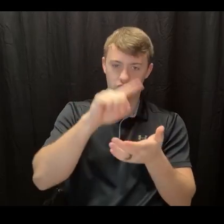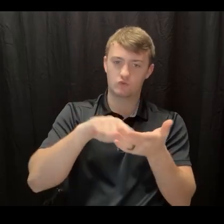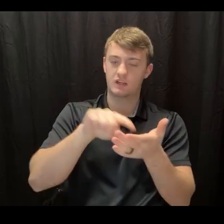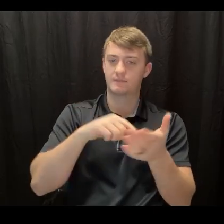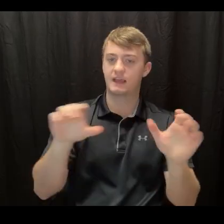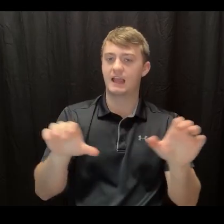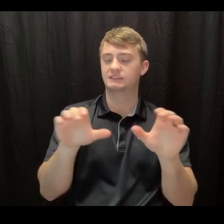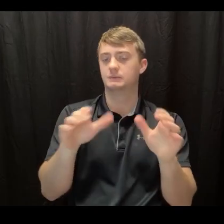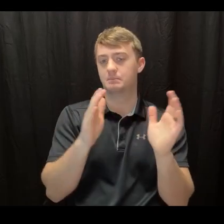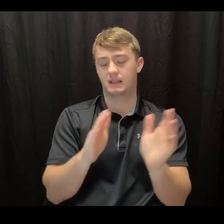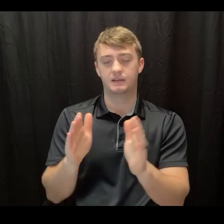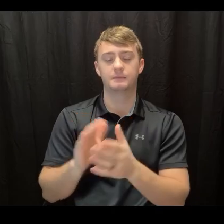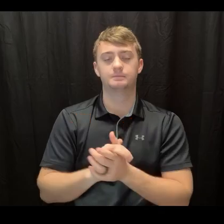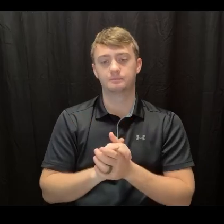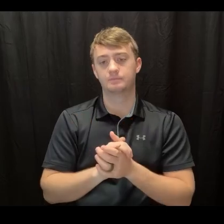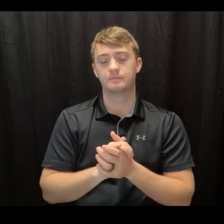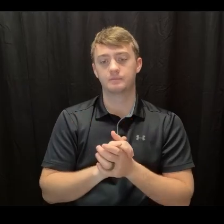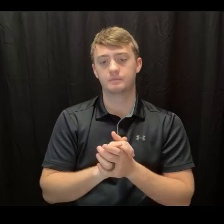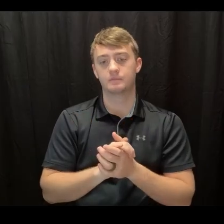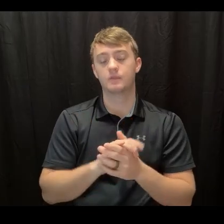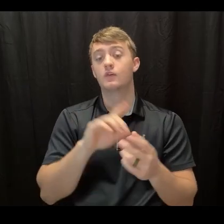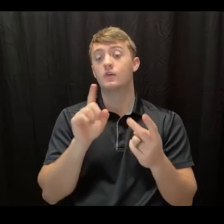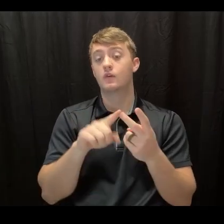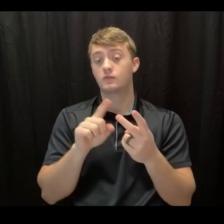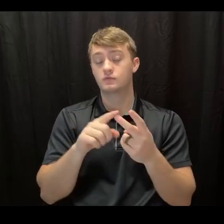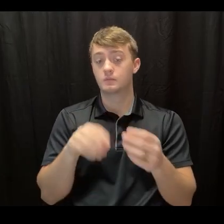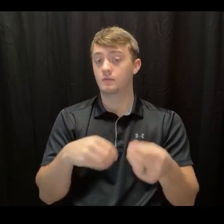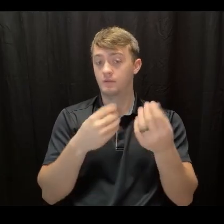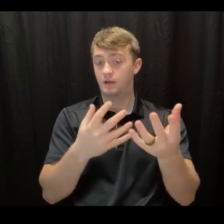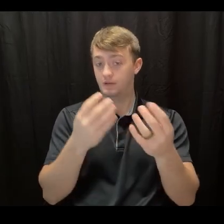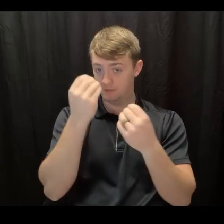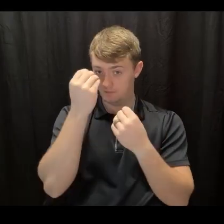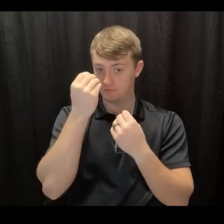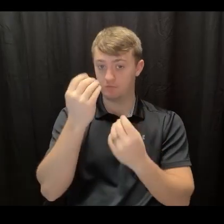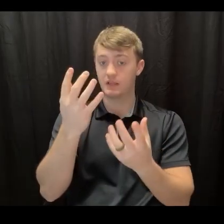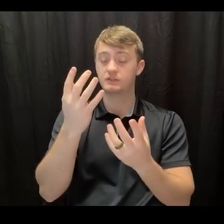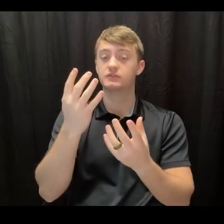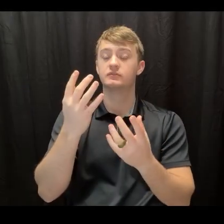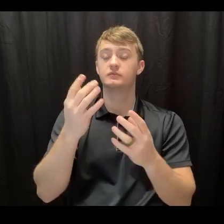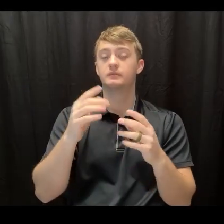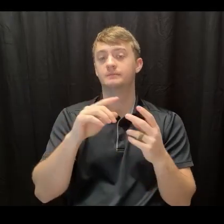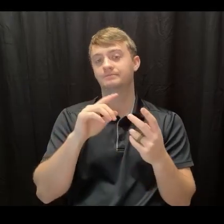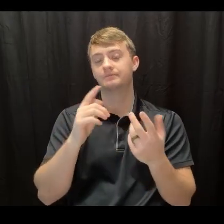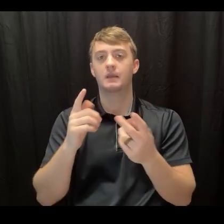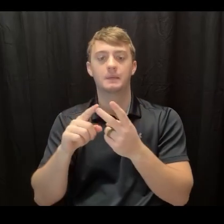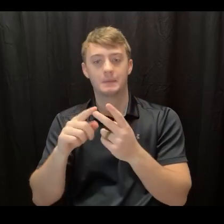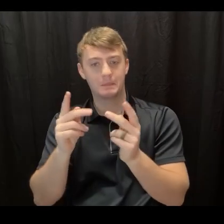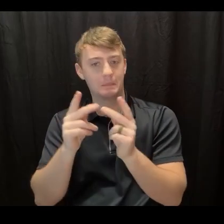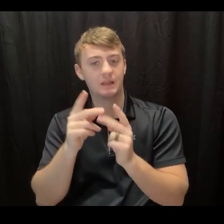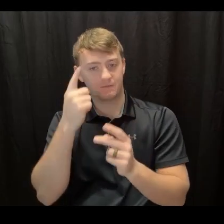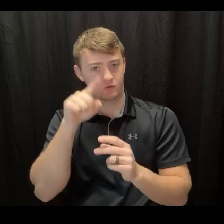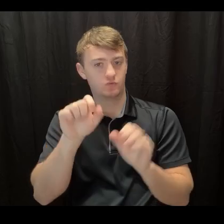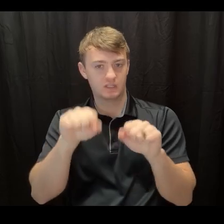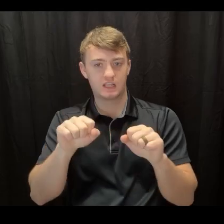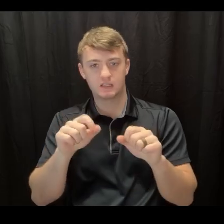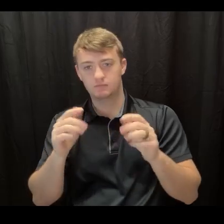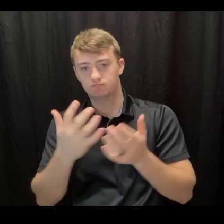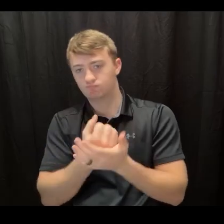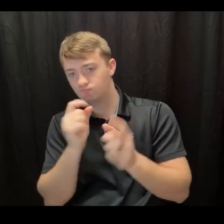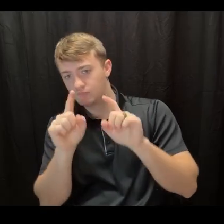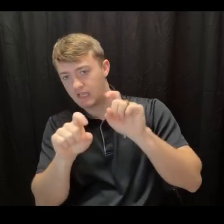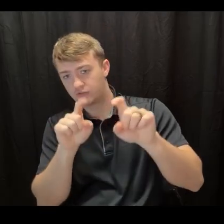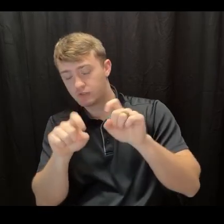a corrective action plan. It also provides information or a place for you to be able